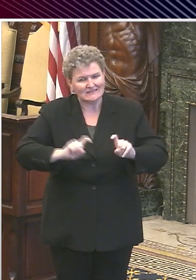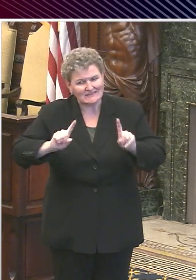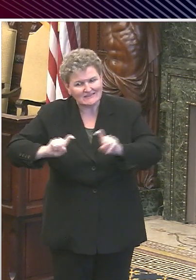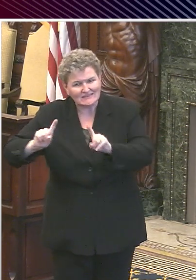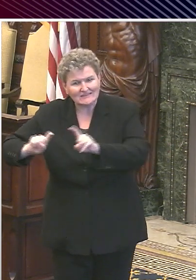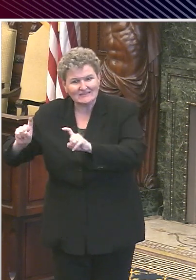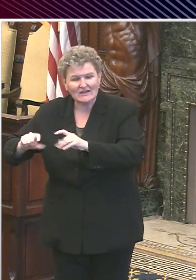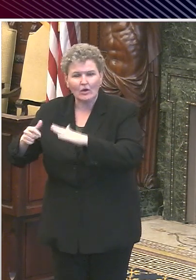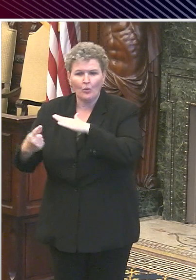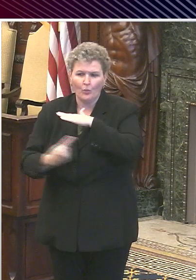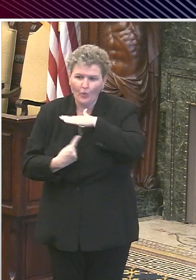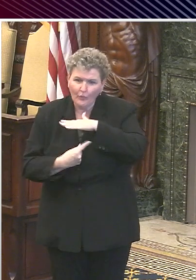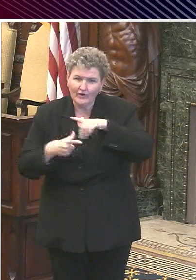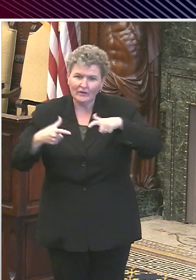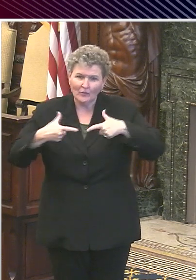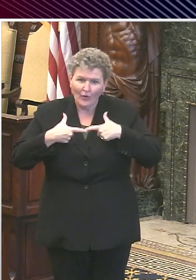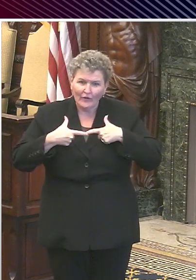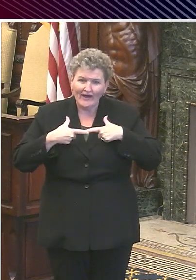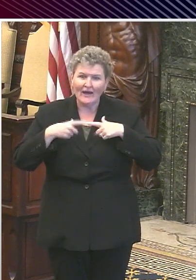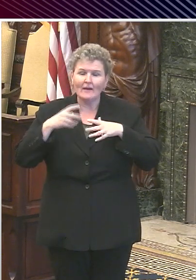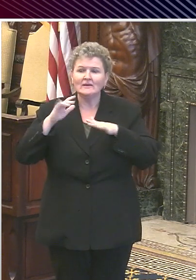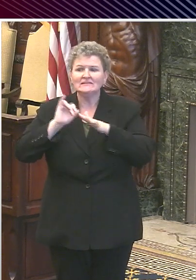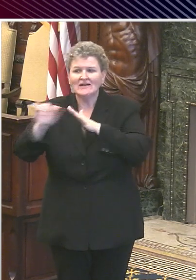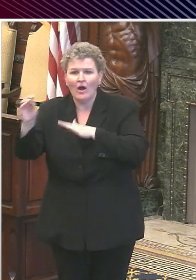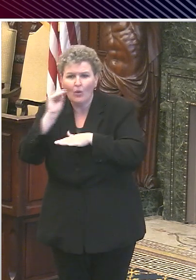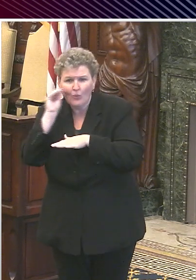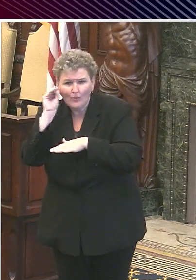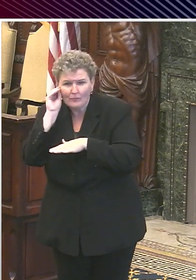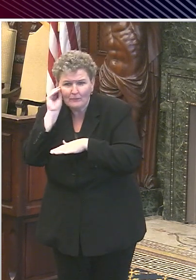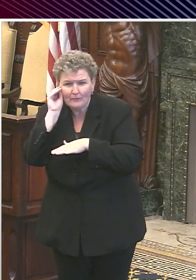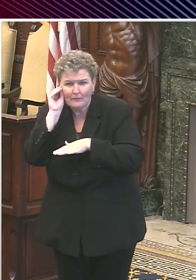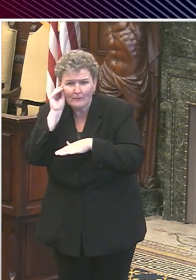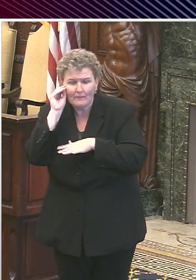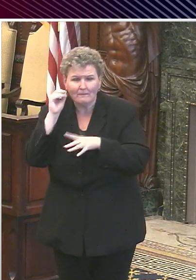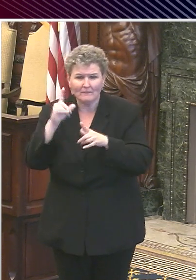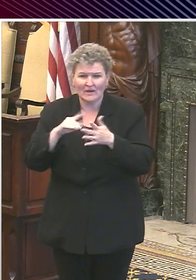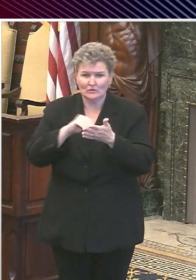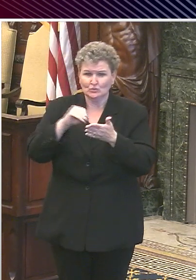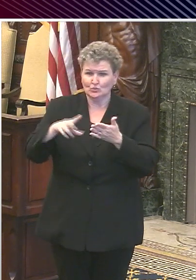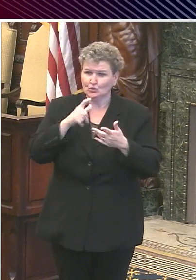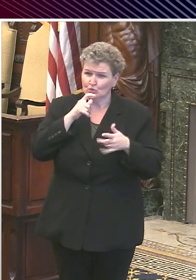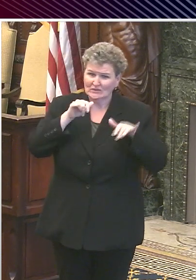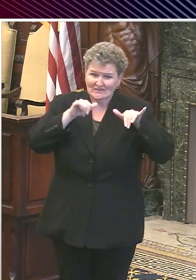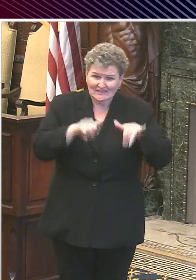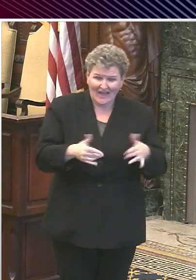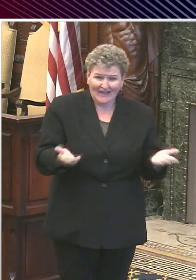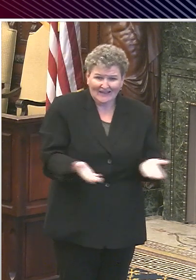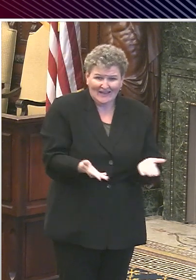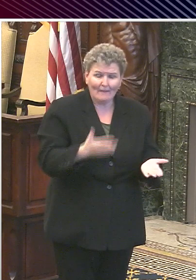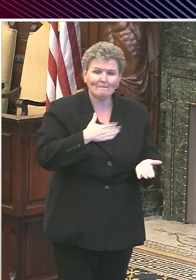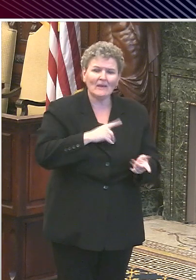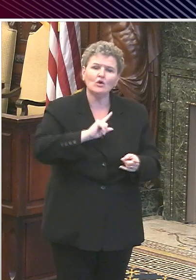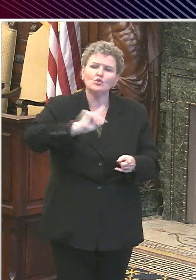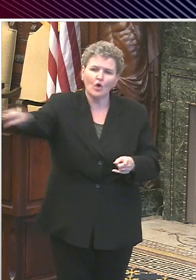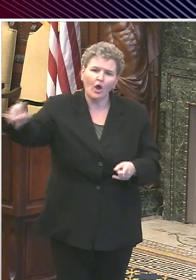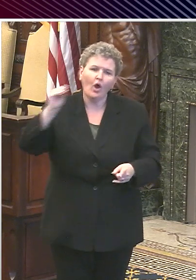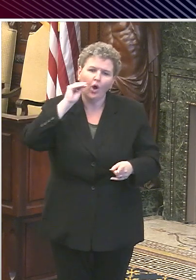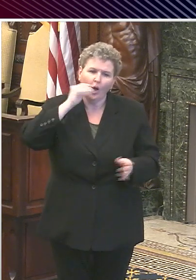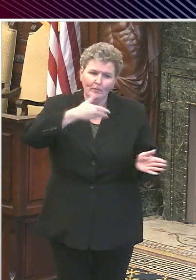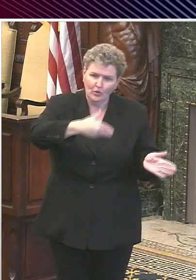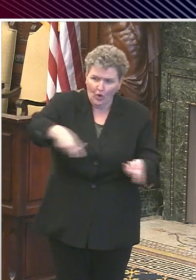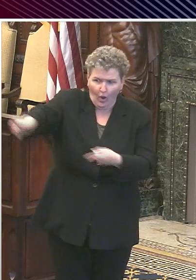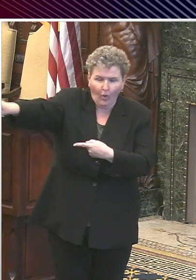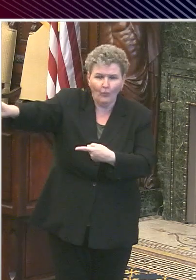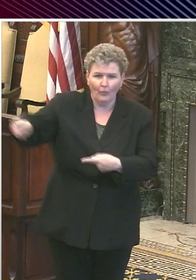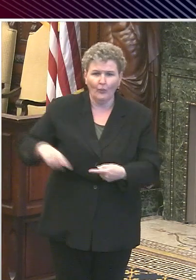home. But over the longer term, we do think it's safer if those students, they don't need to be in Philadelphia if they were to go home. All right, thank you very